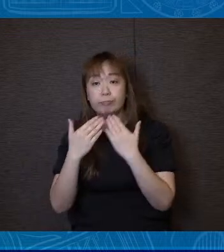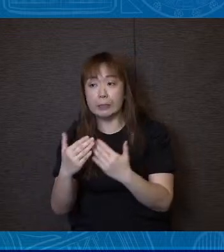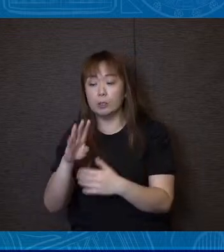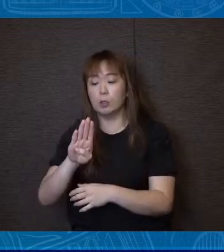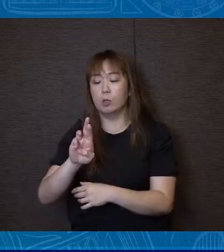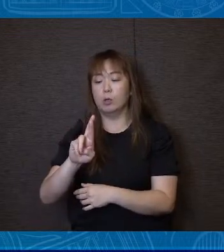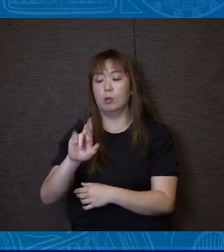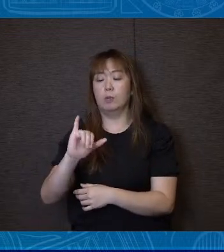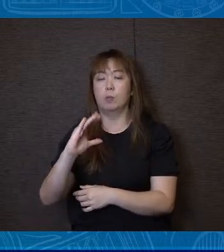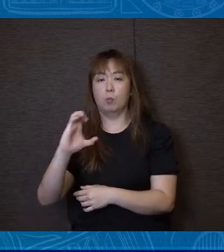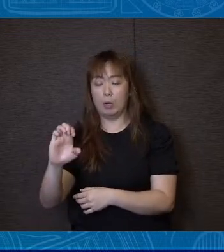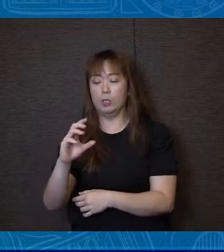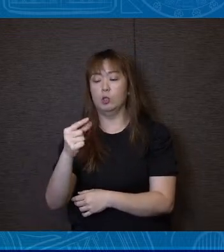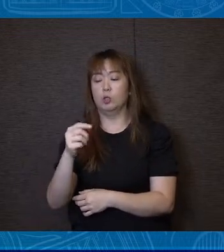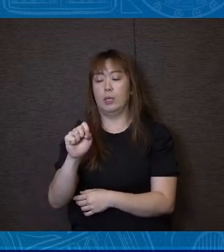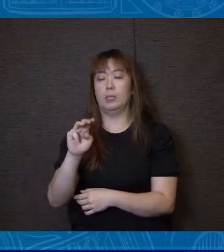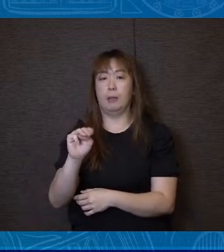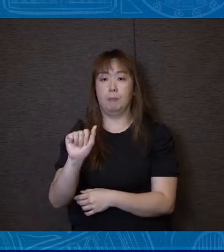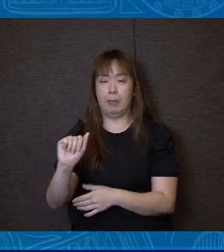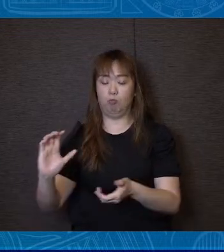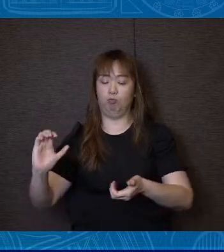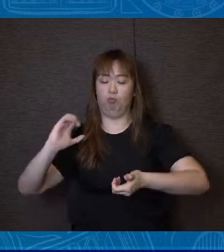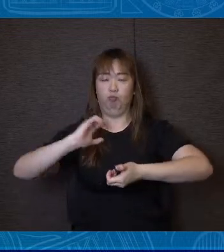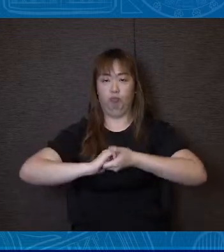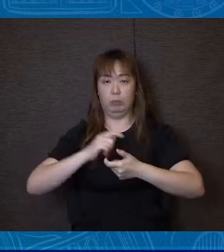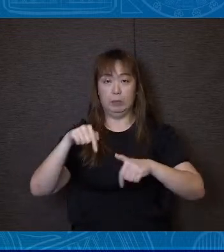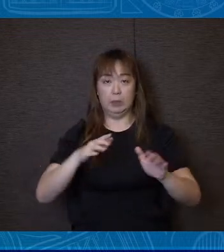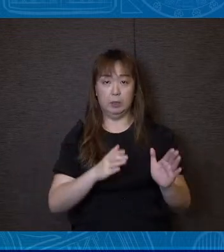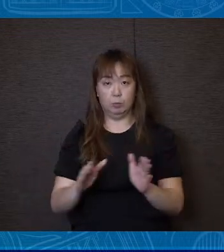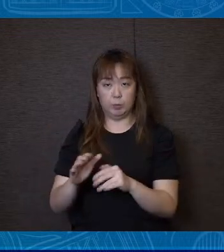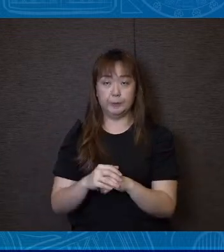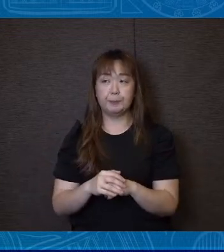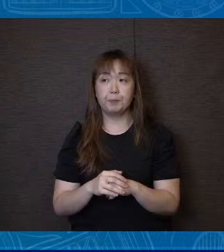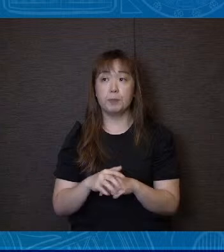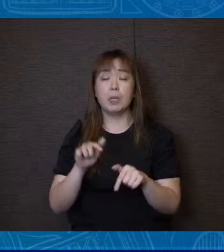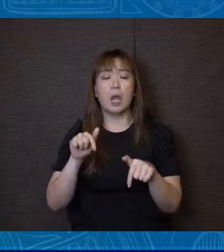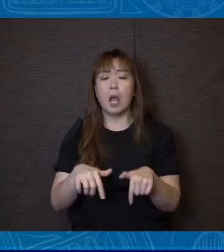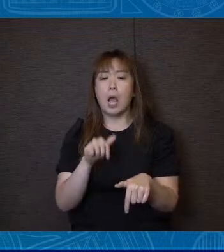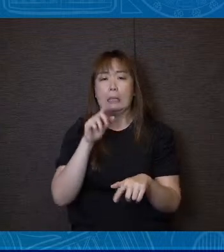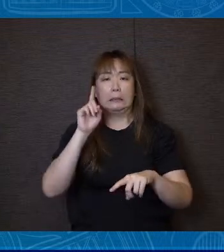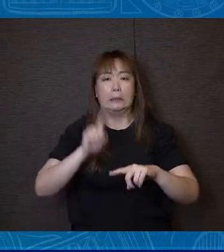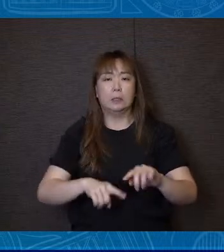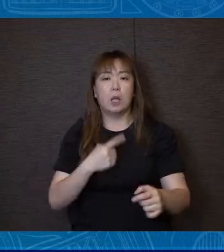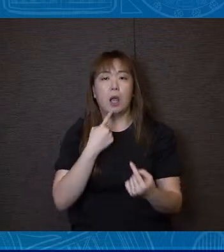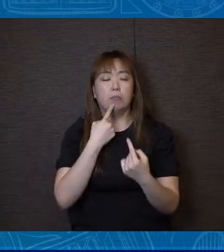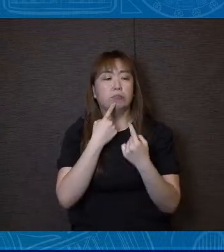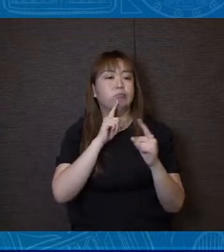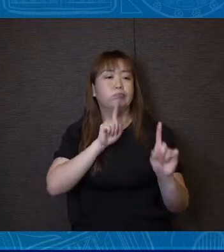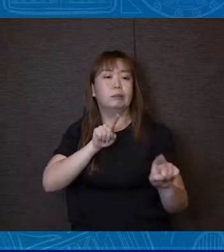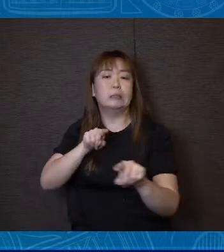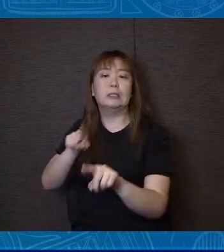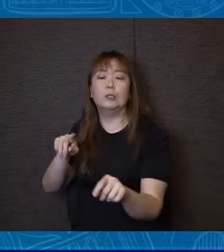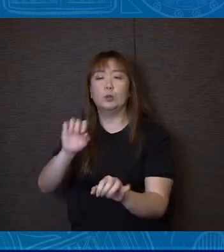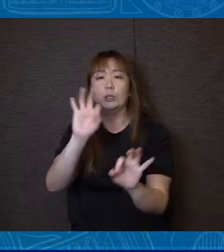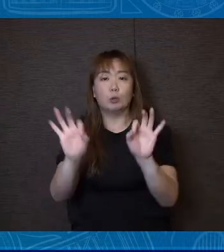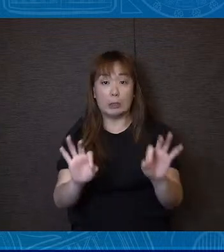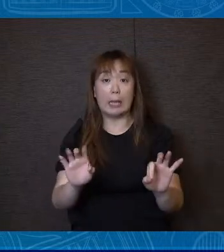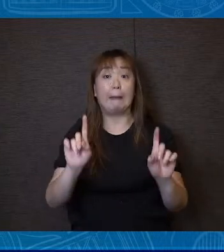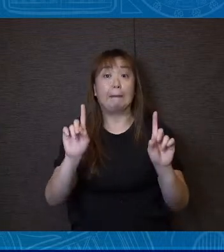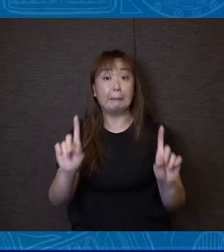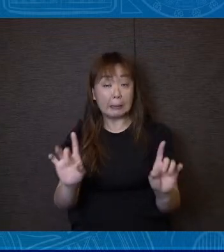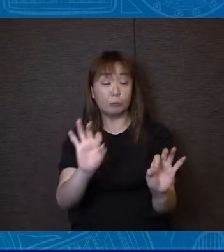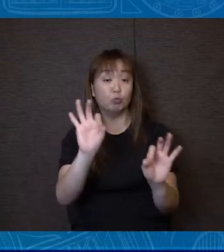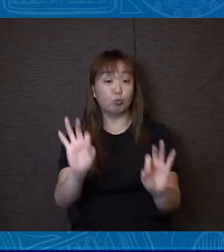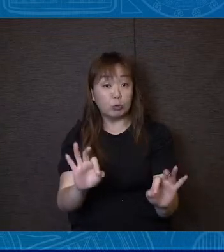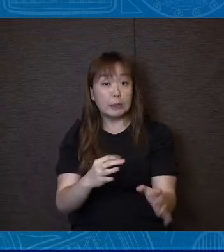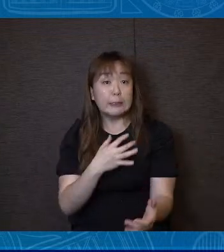Bryce and the GSMA, for co-hosting this event. We were not able to address all the questions from the floor. If there's other questions, please be in touch with